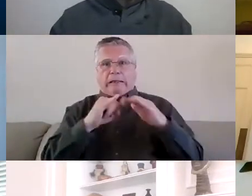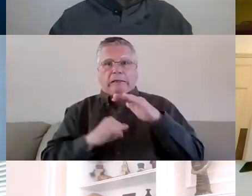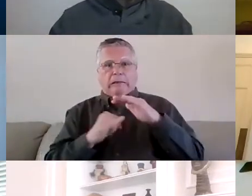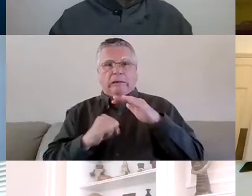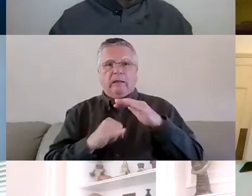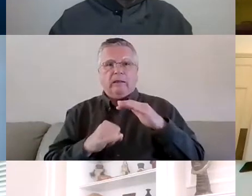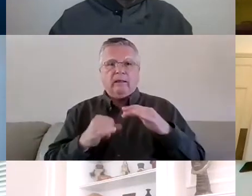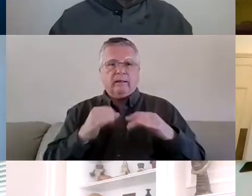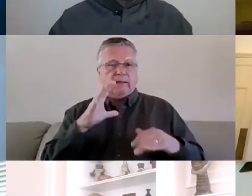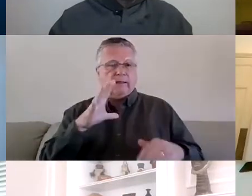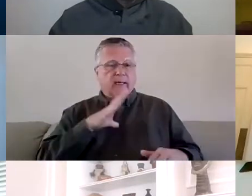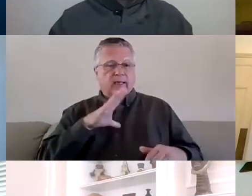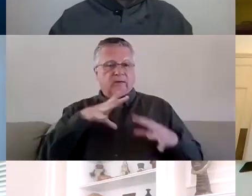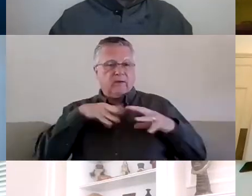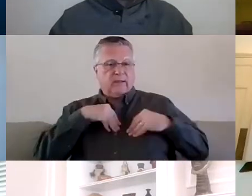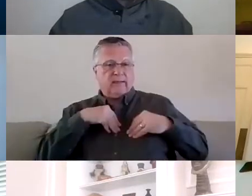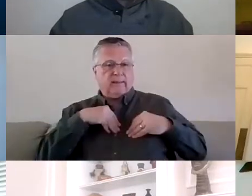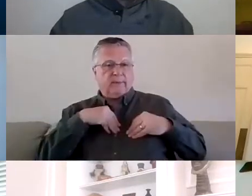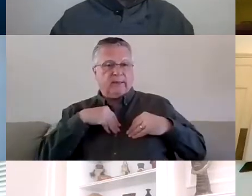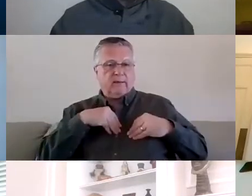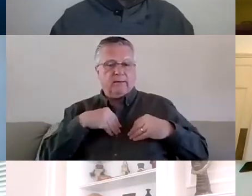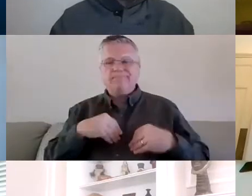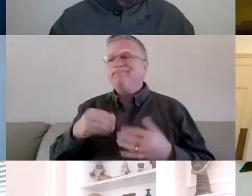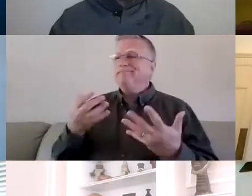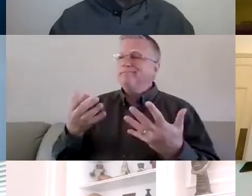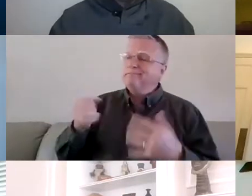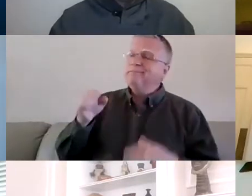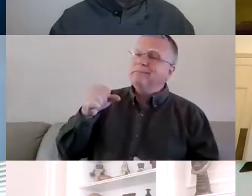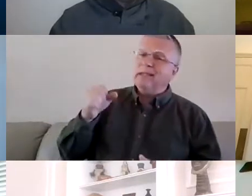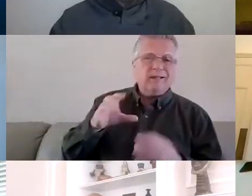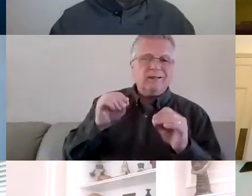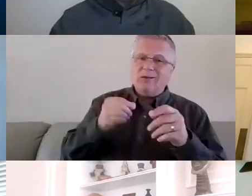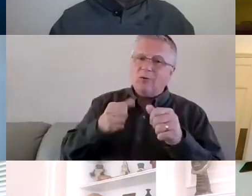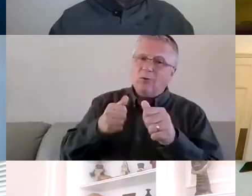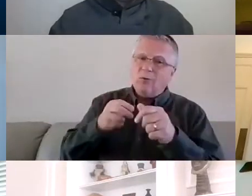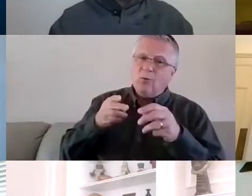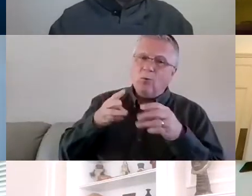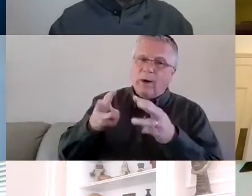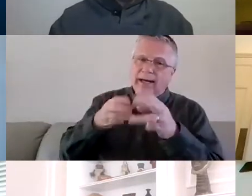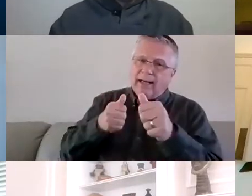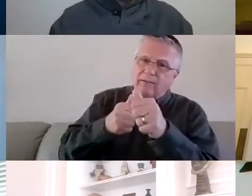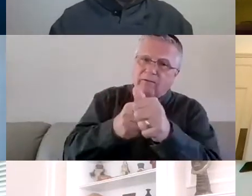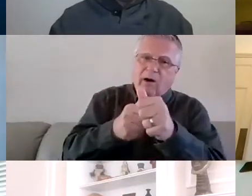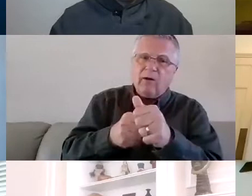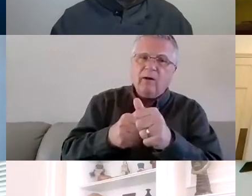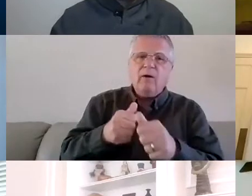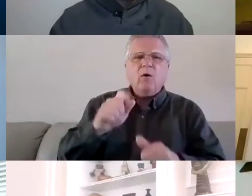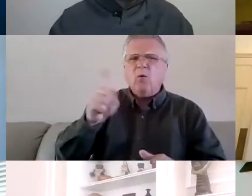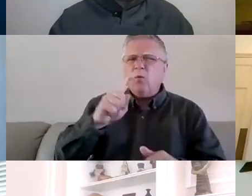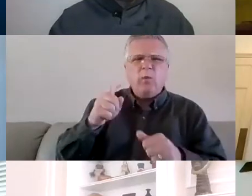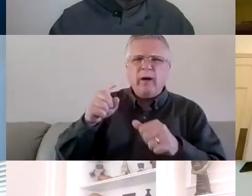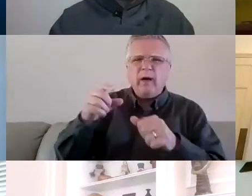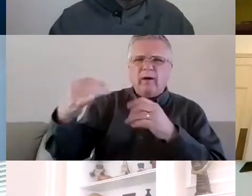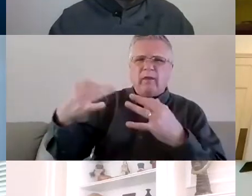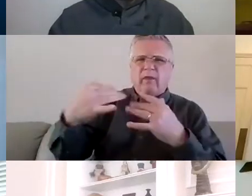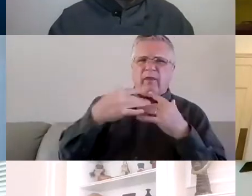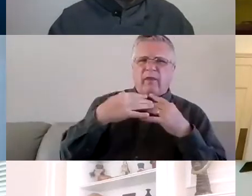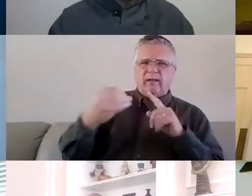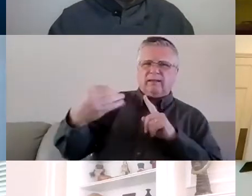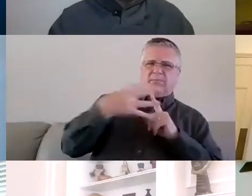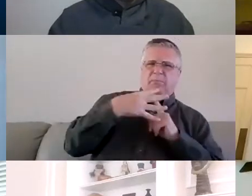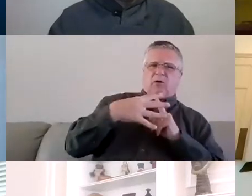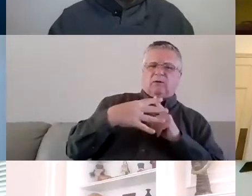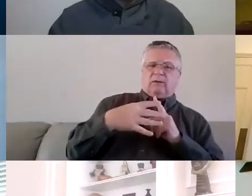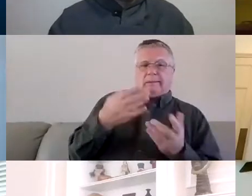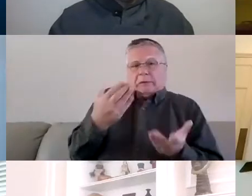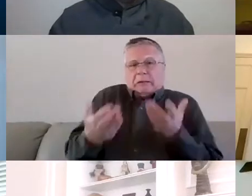Correct. Unfortunately, there's no way to track necessarily exactly where someone was exposed. You know, I could get it from my kids who